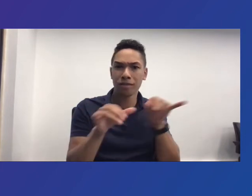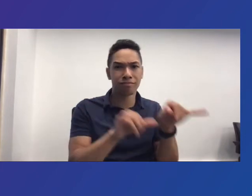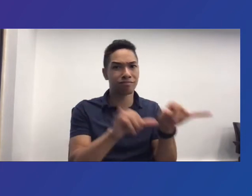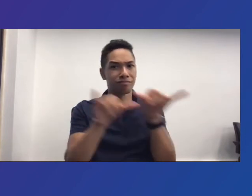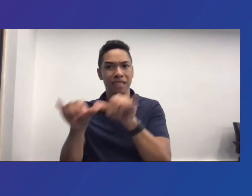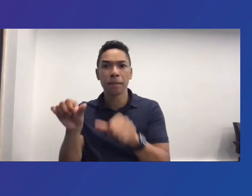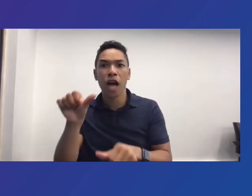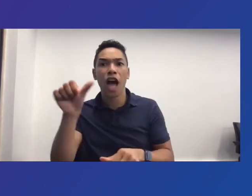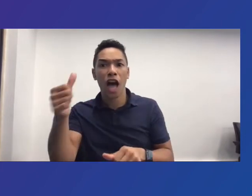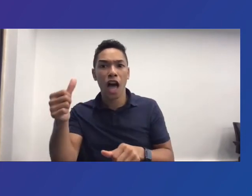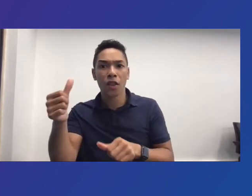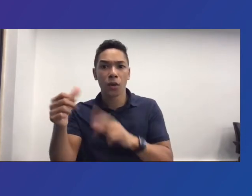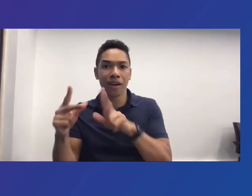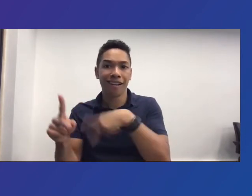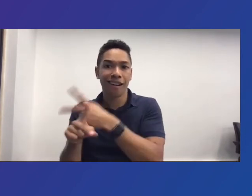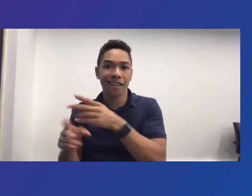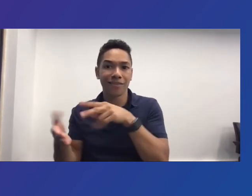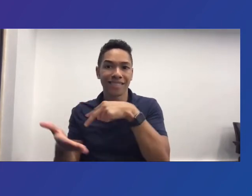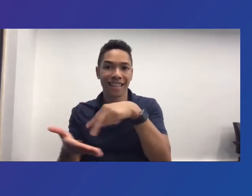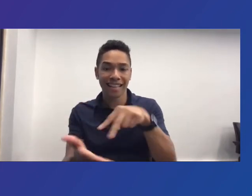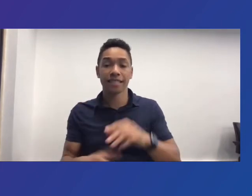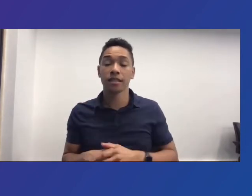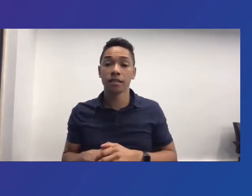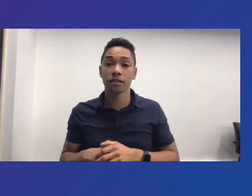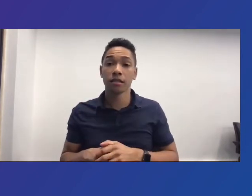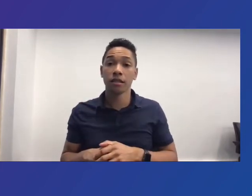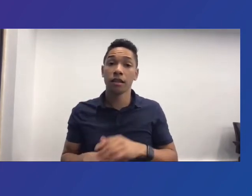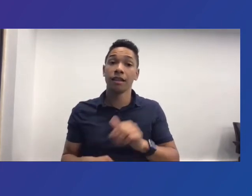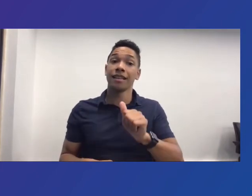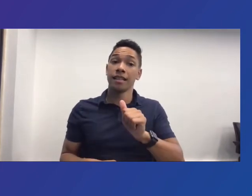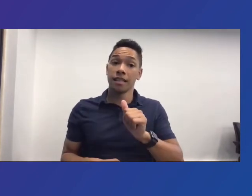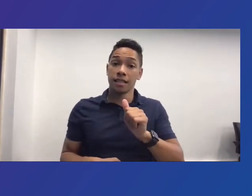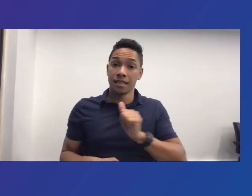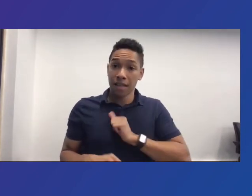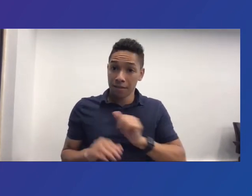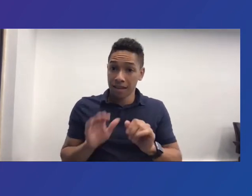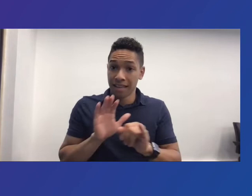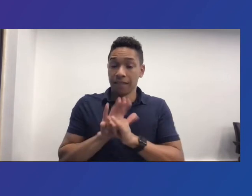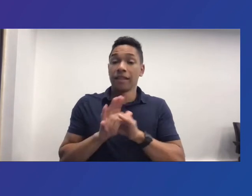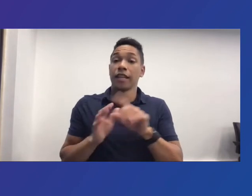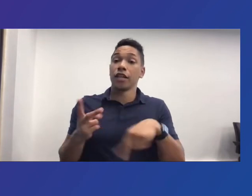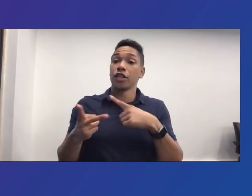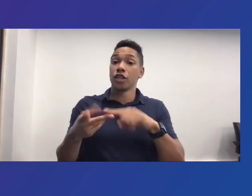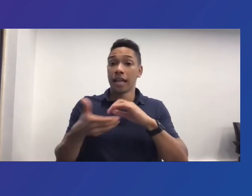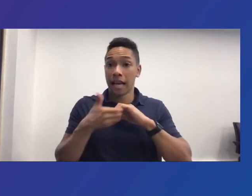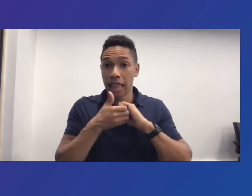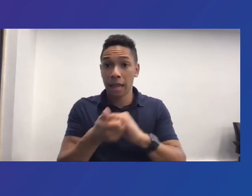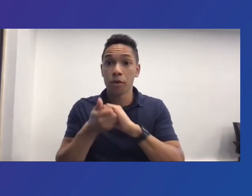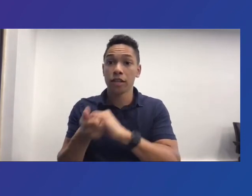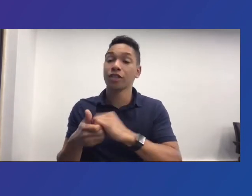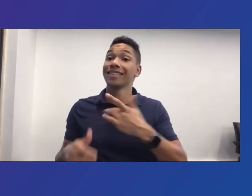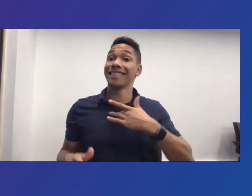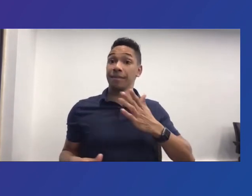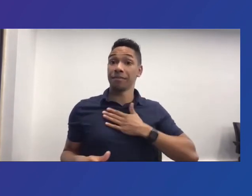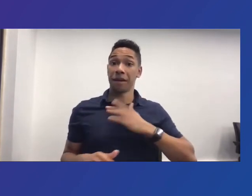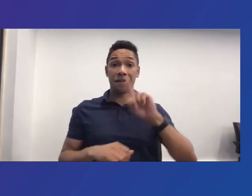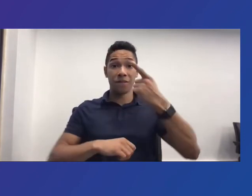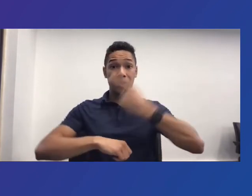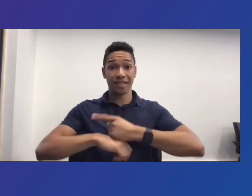But yeah, self-expression, collaboration also very much empowers students to understand. Usually my first day of class, I have